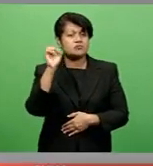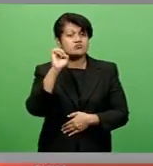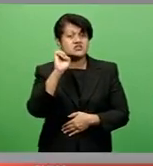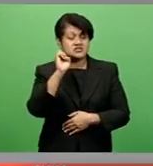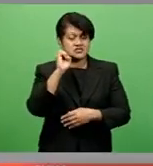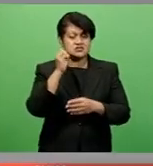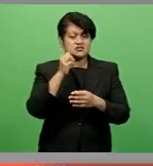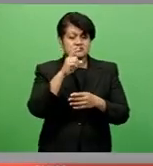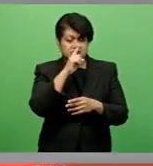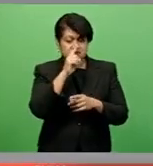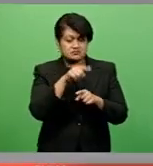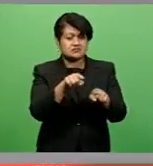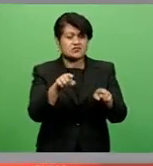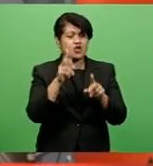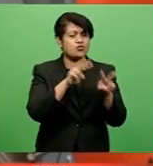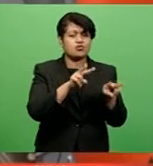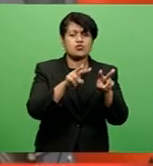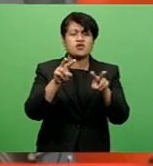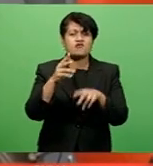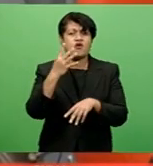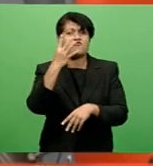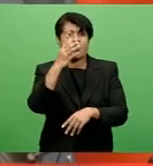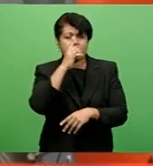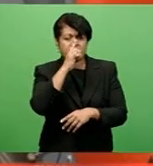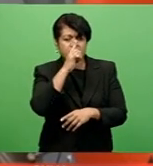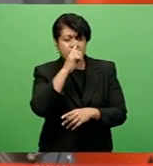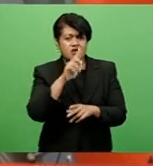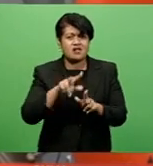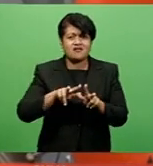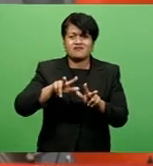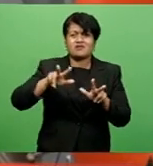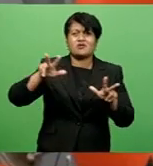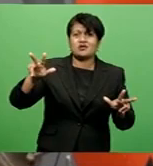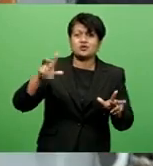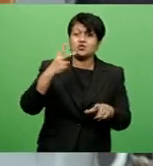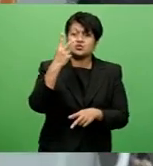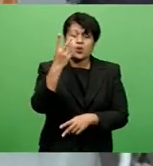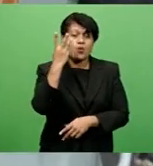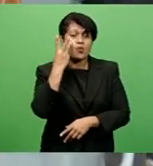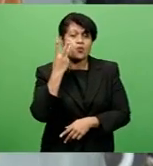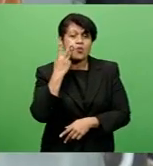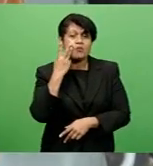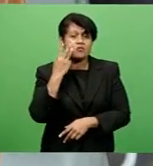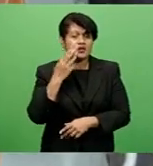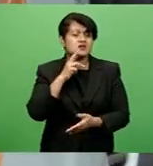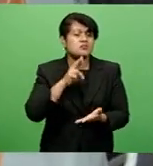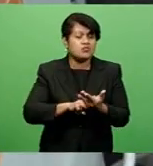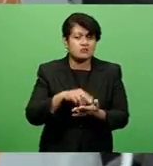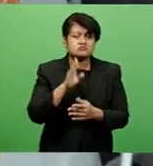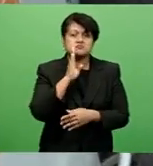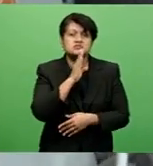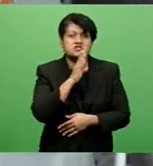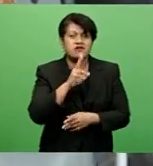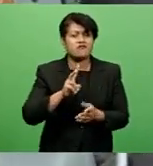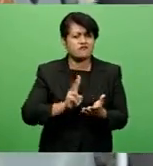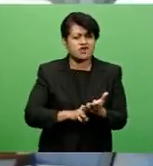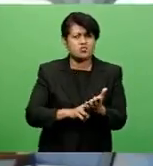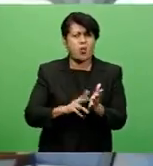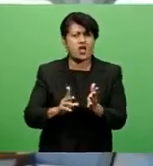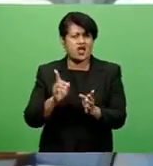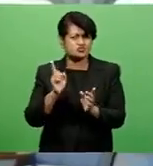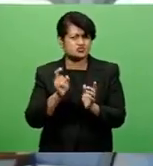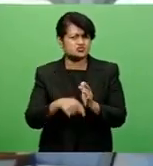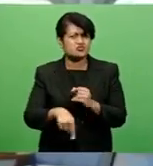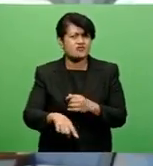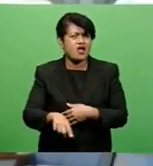been searching for 4 people, 2 in Dikumbiavano level and 2 women who were reported missing in Watuwanga, Suva. With the downpour of